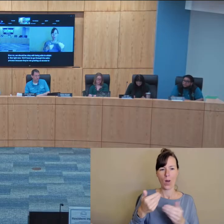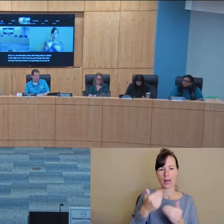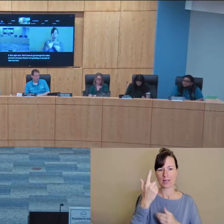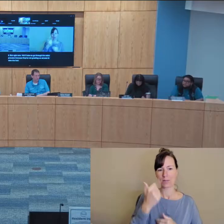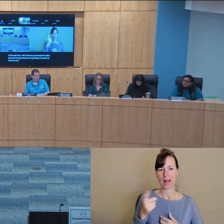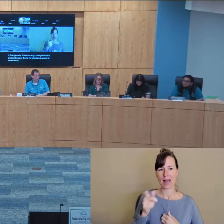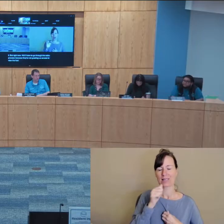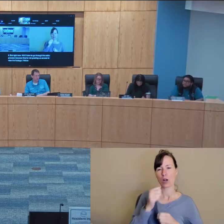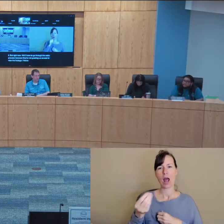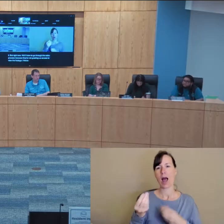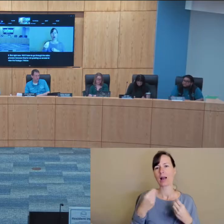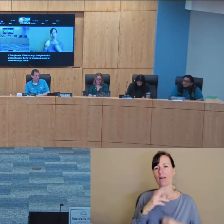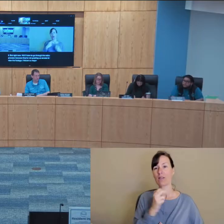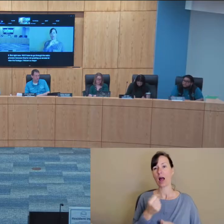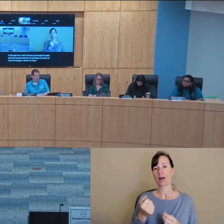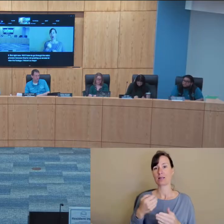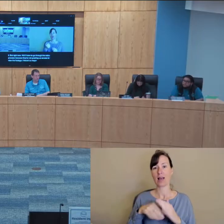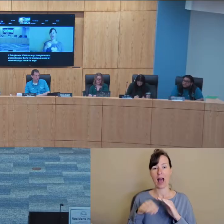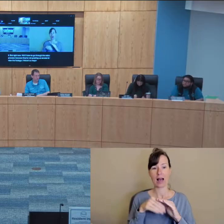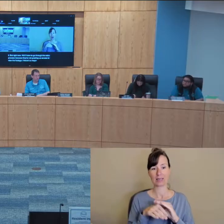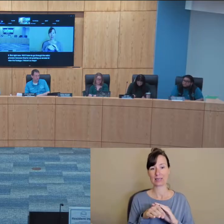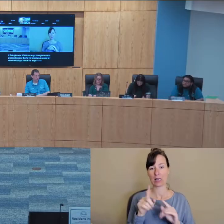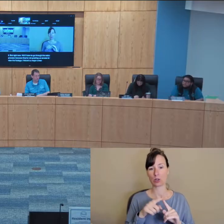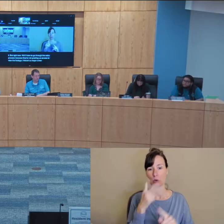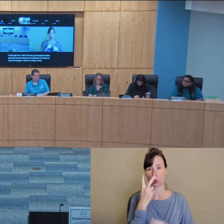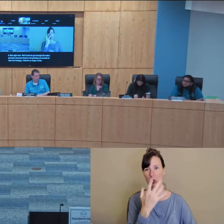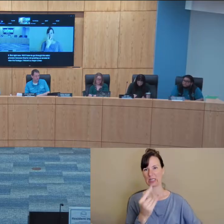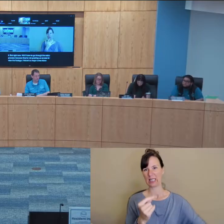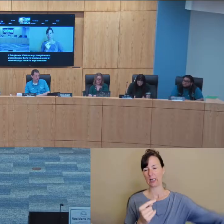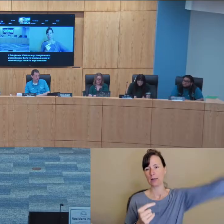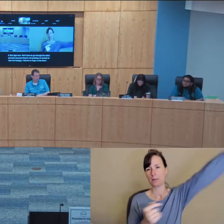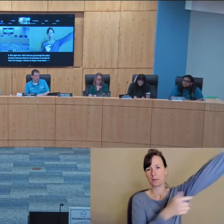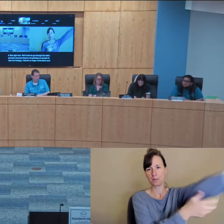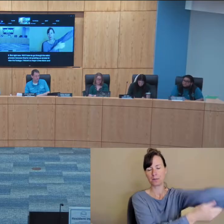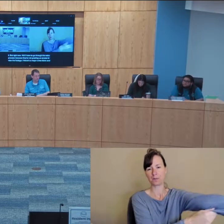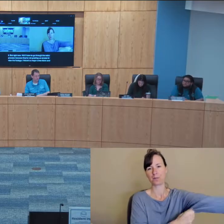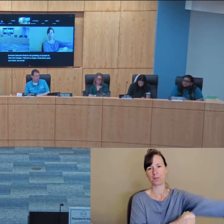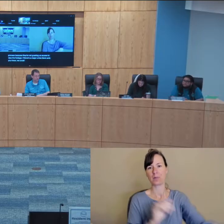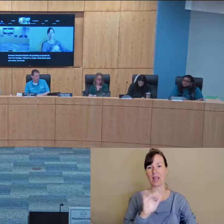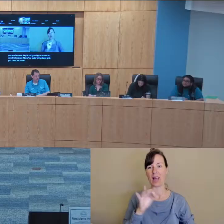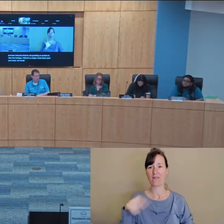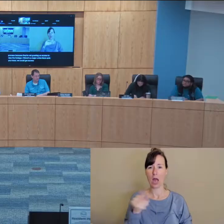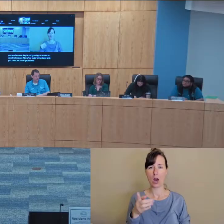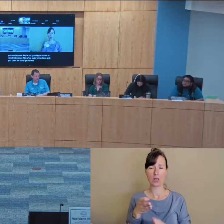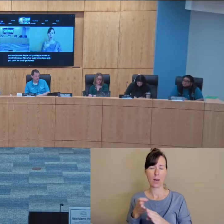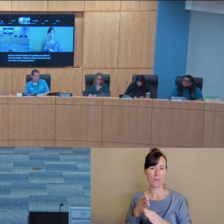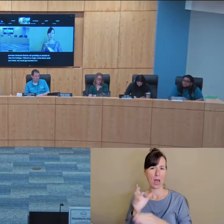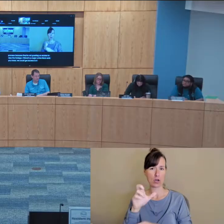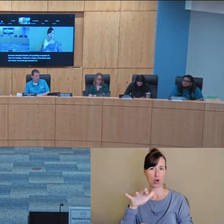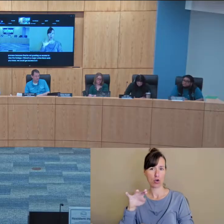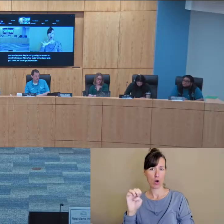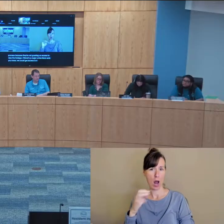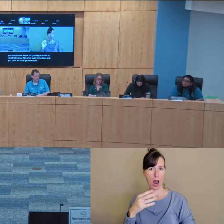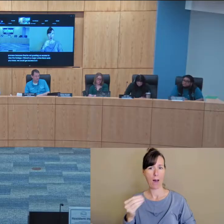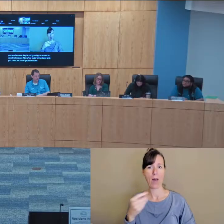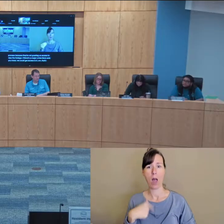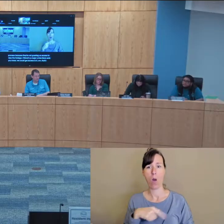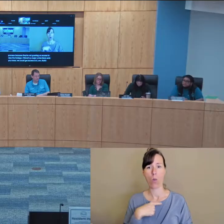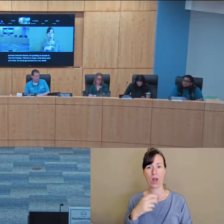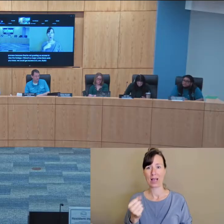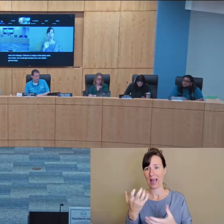If there's a major crime there and, we could get access to it, that's going to